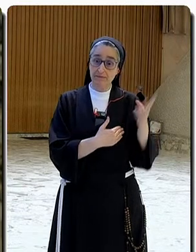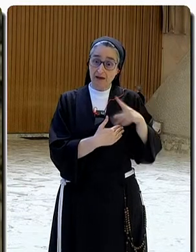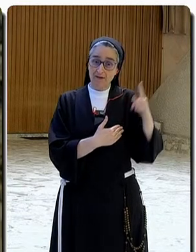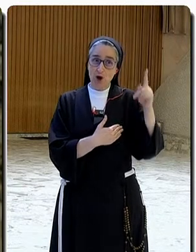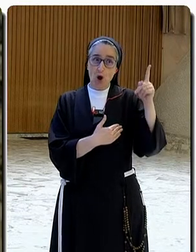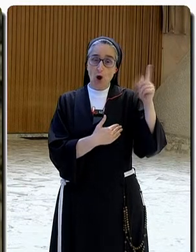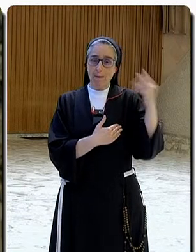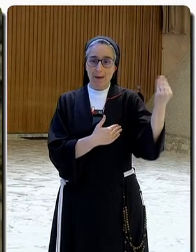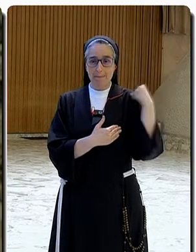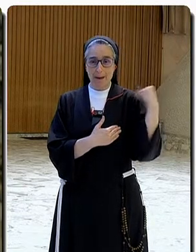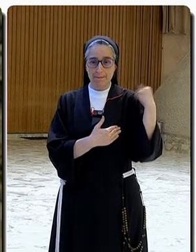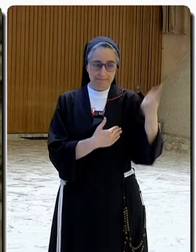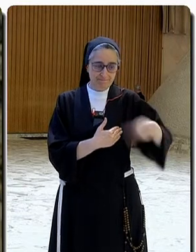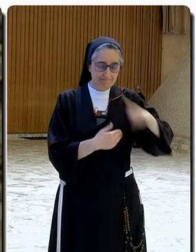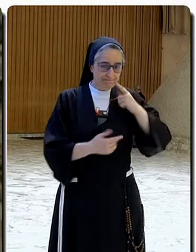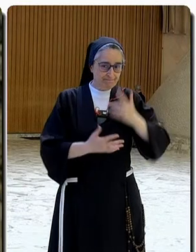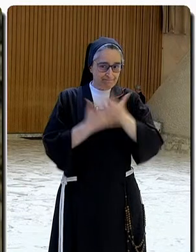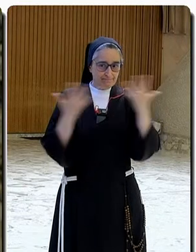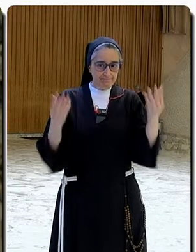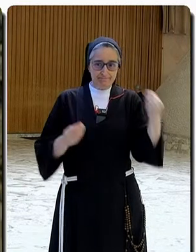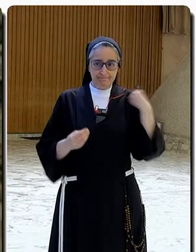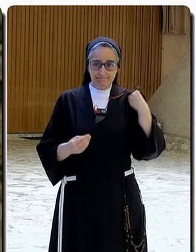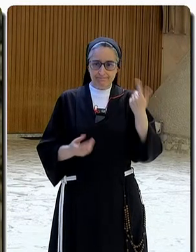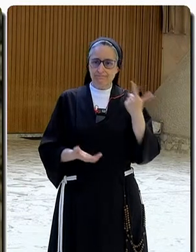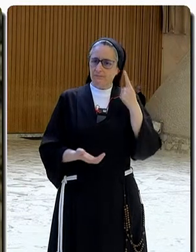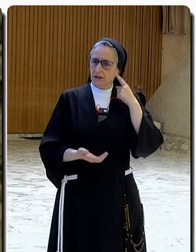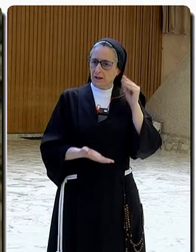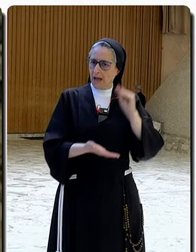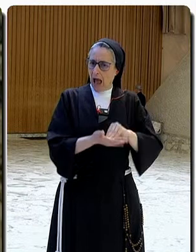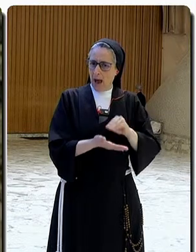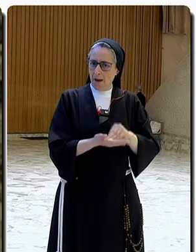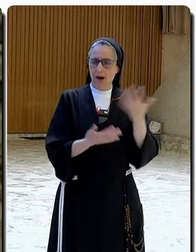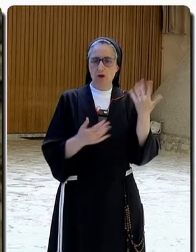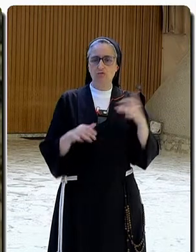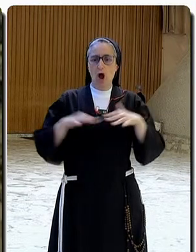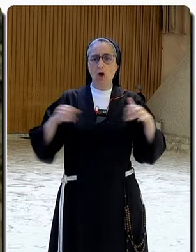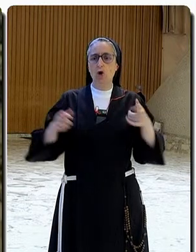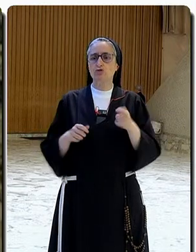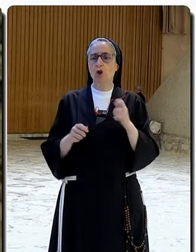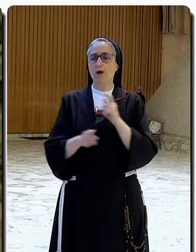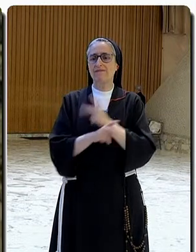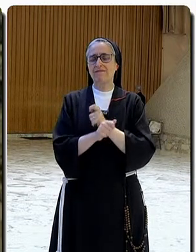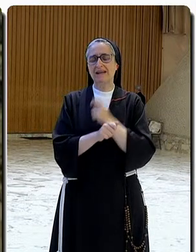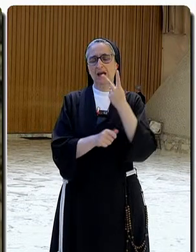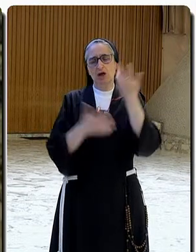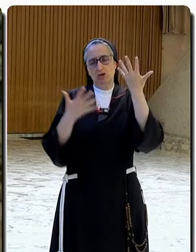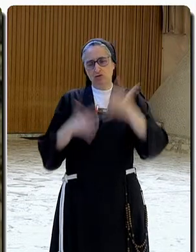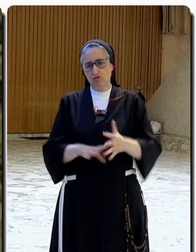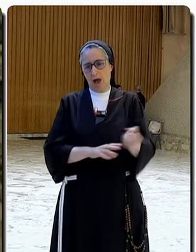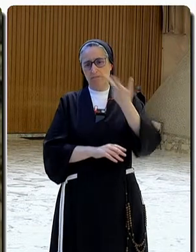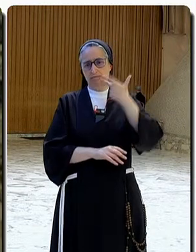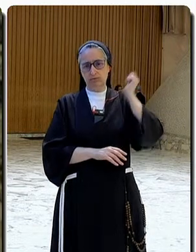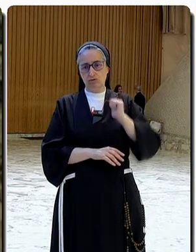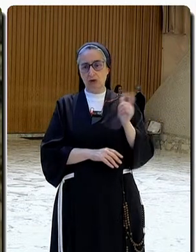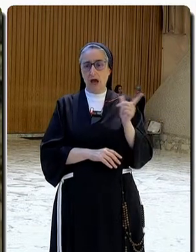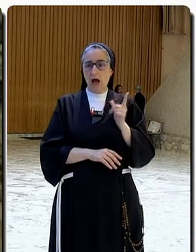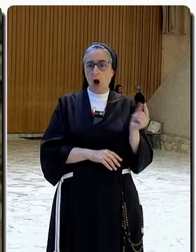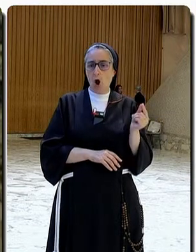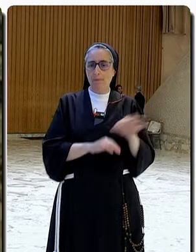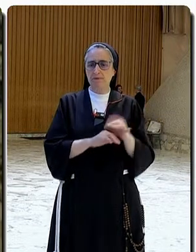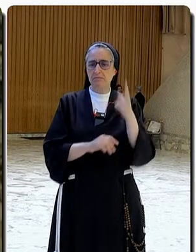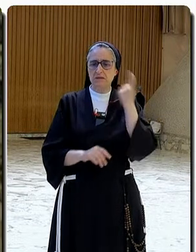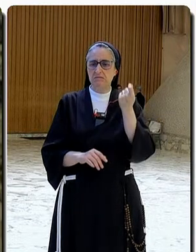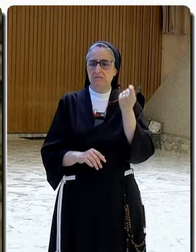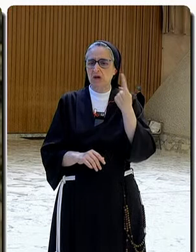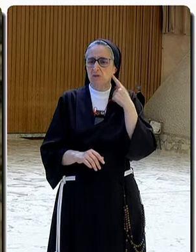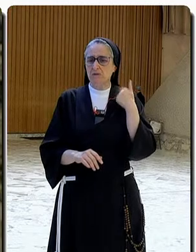been relevant since the Second Vatican Council. Married couples often feel apprehensive and unsure of how to